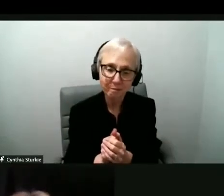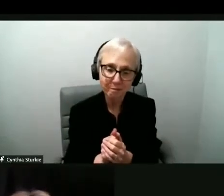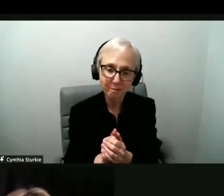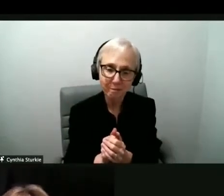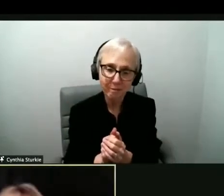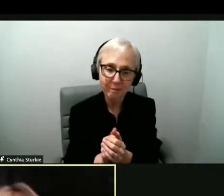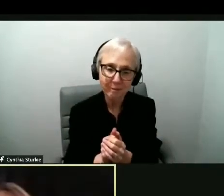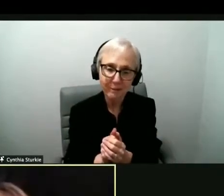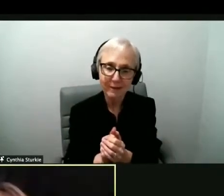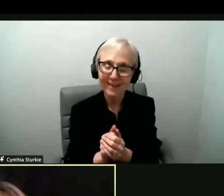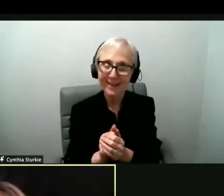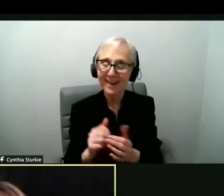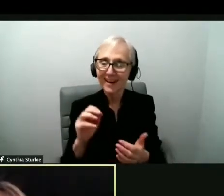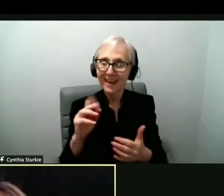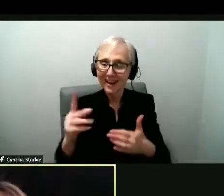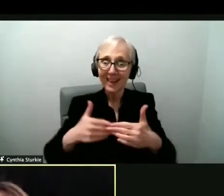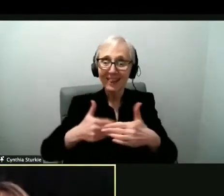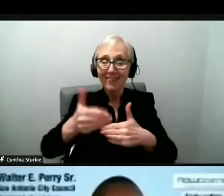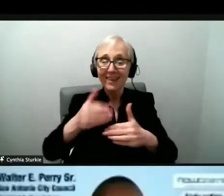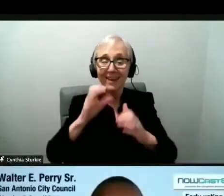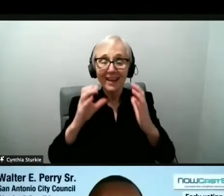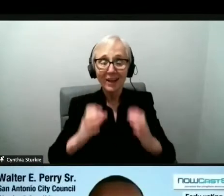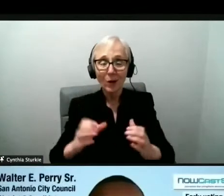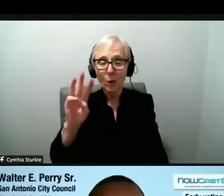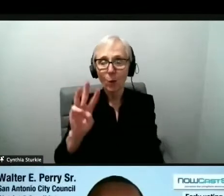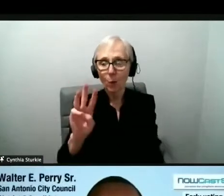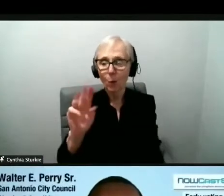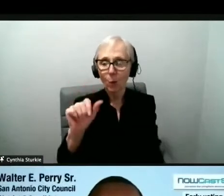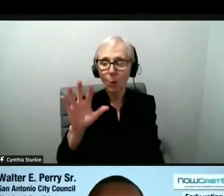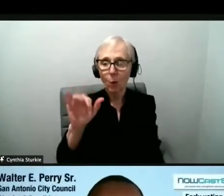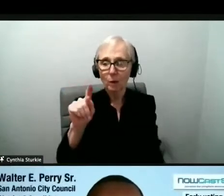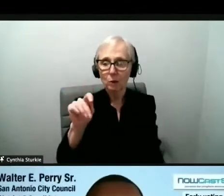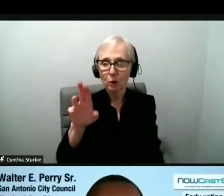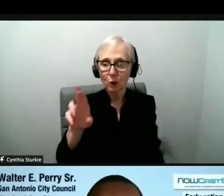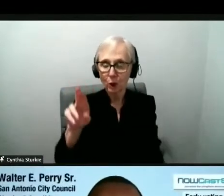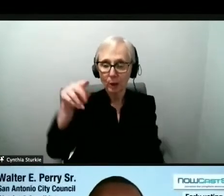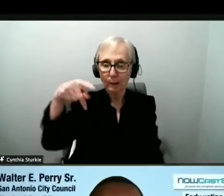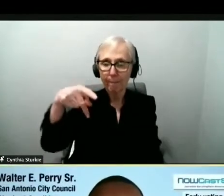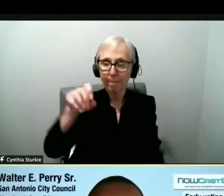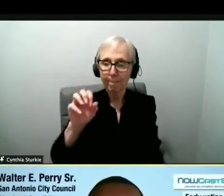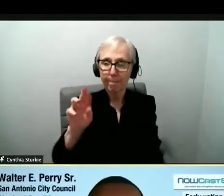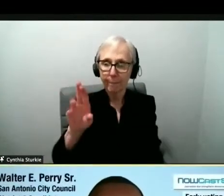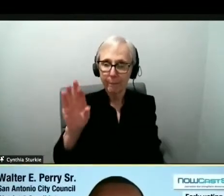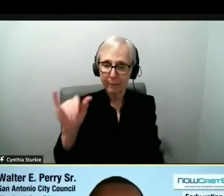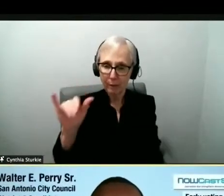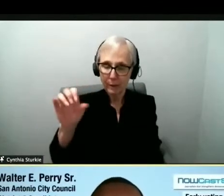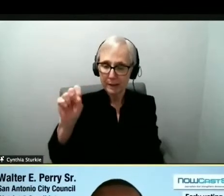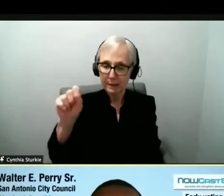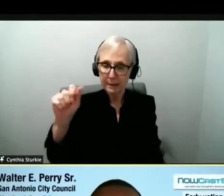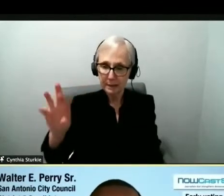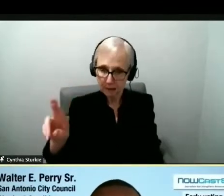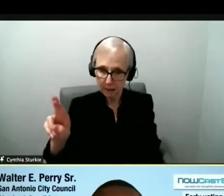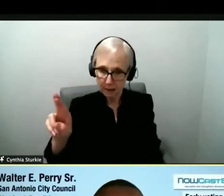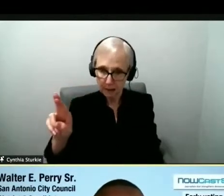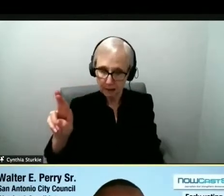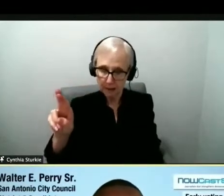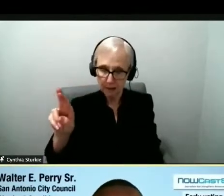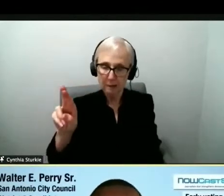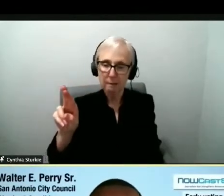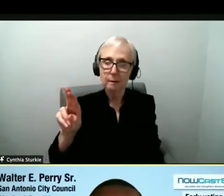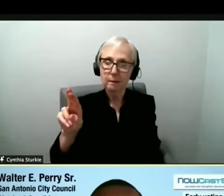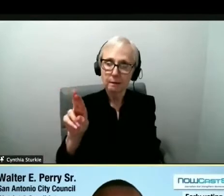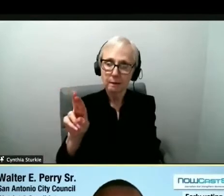Okay, and the next candidate is Walter Perry Sr. Yes, good afternoon. My name is Walter